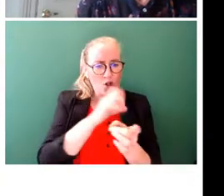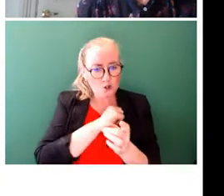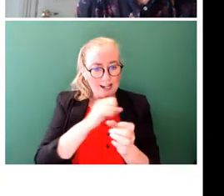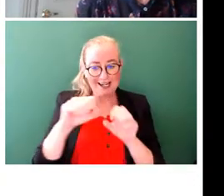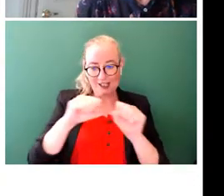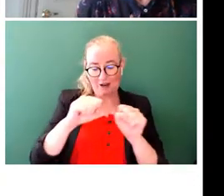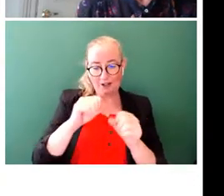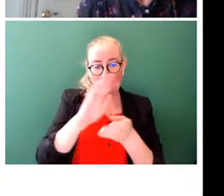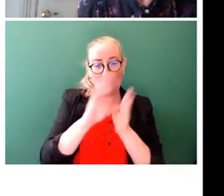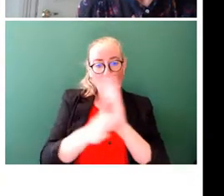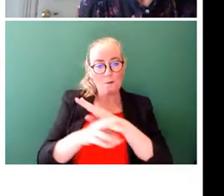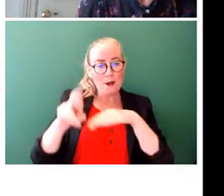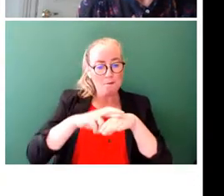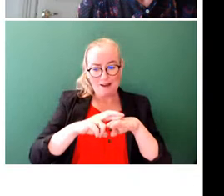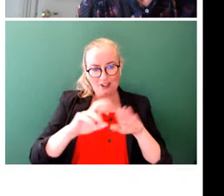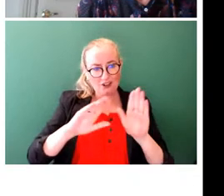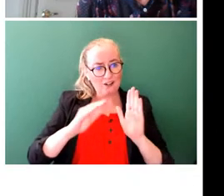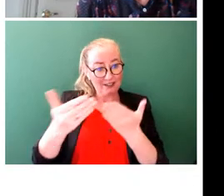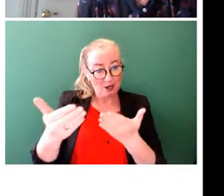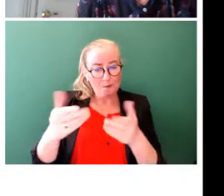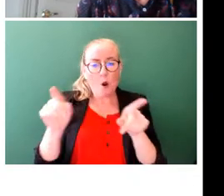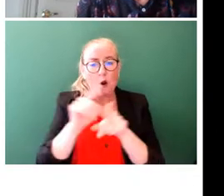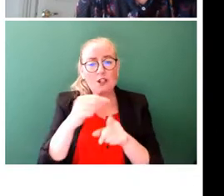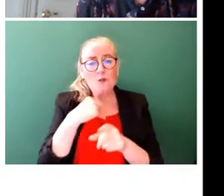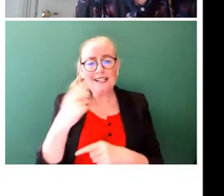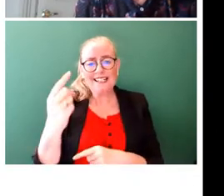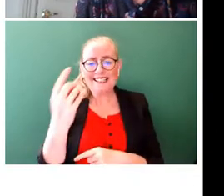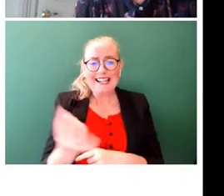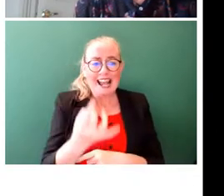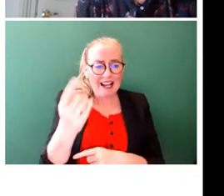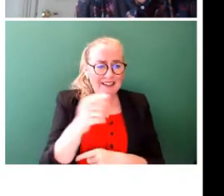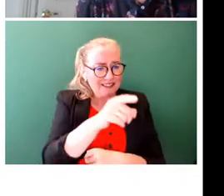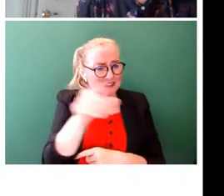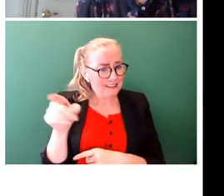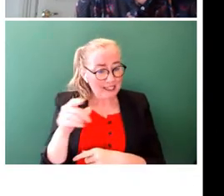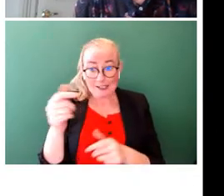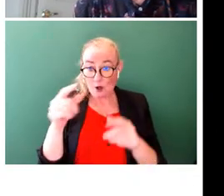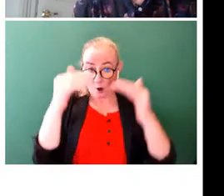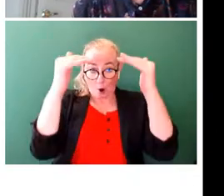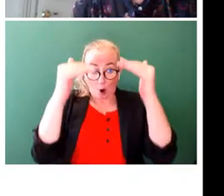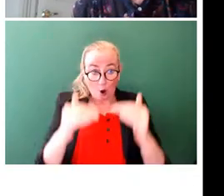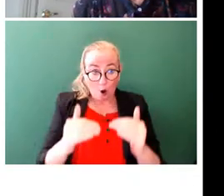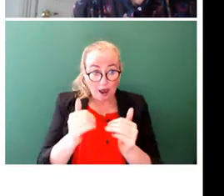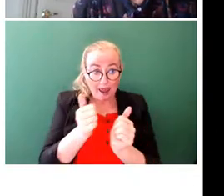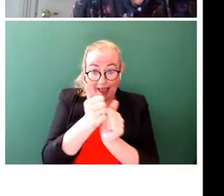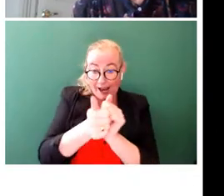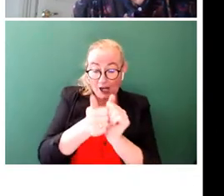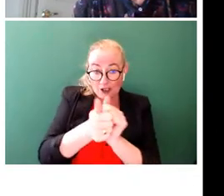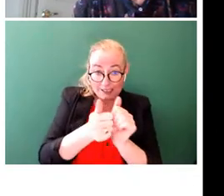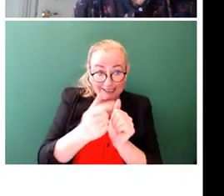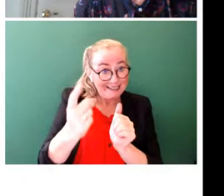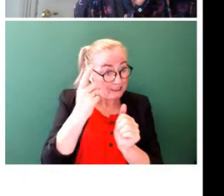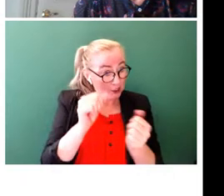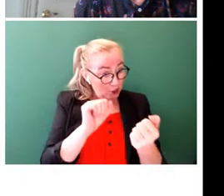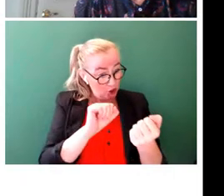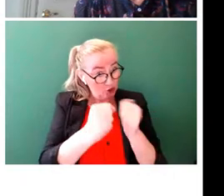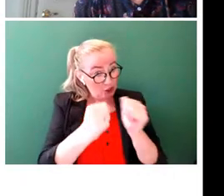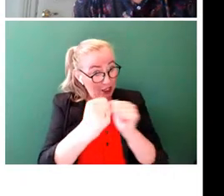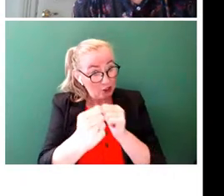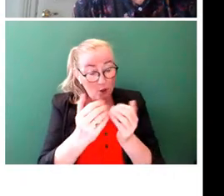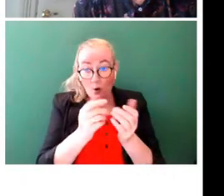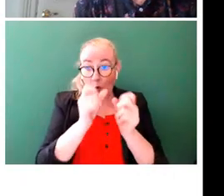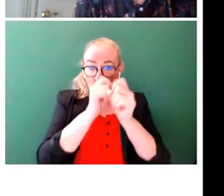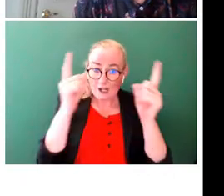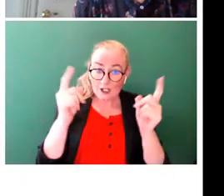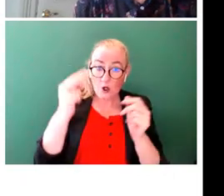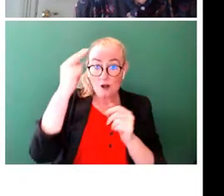better. But we also asked them whether they felt that all of these actions had already changed awareness and understanding from their